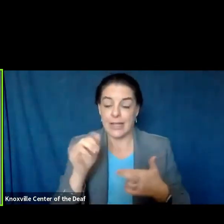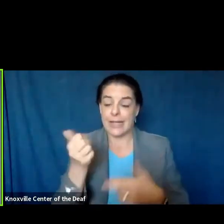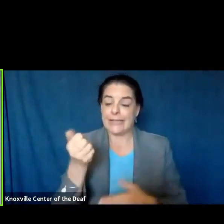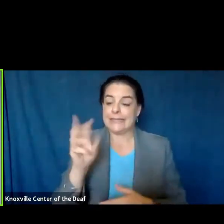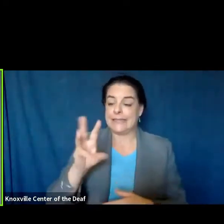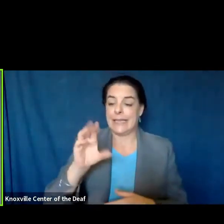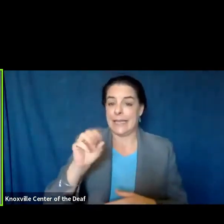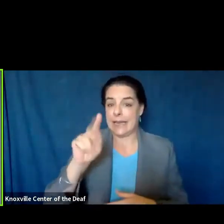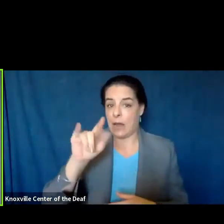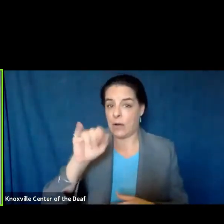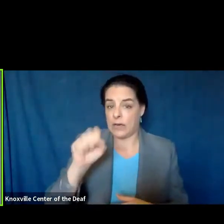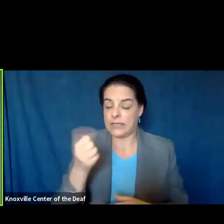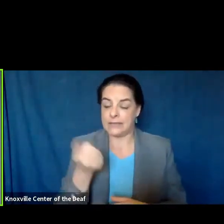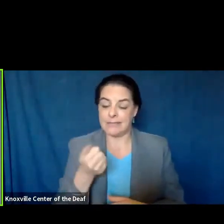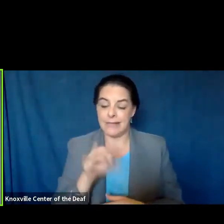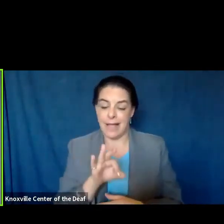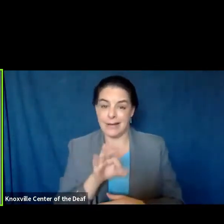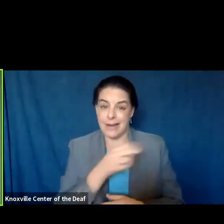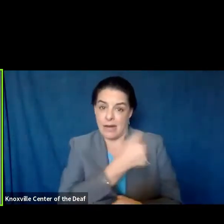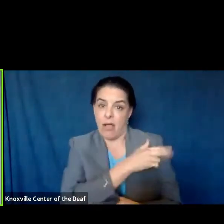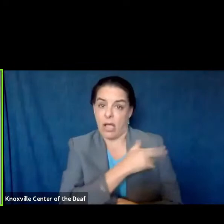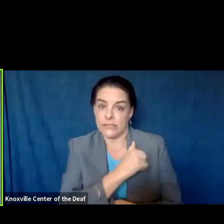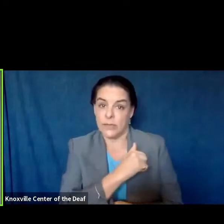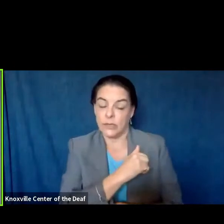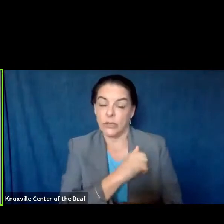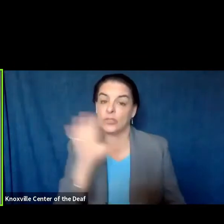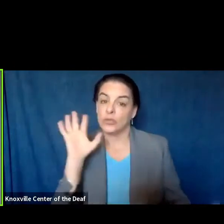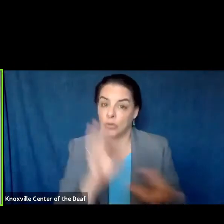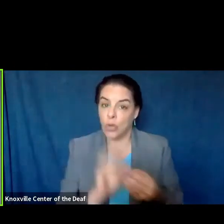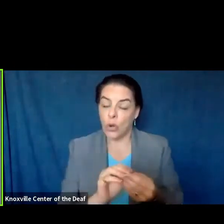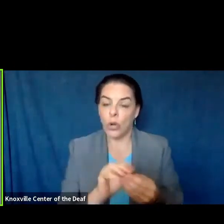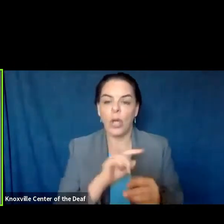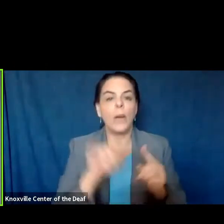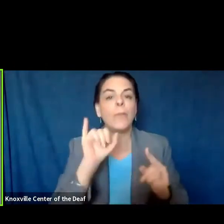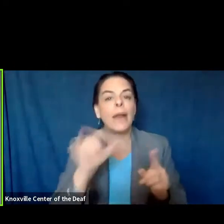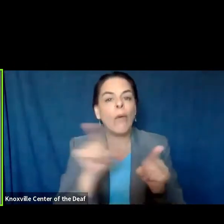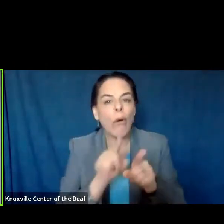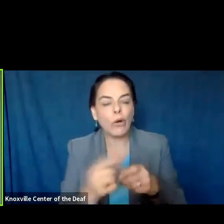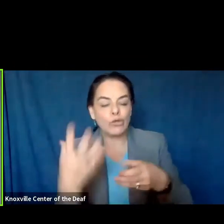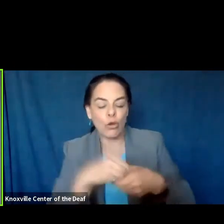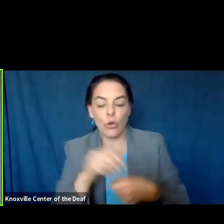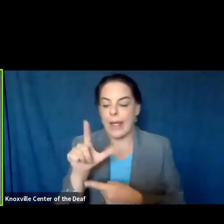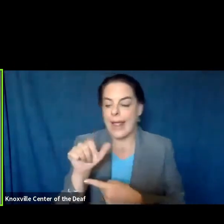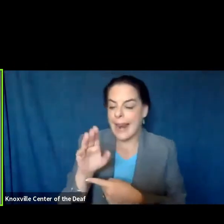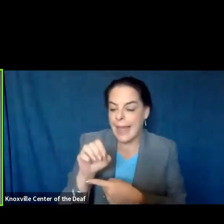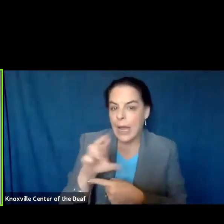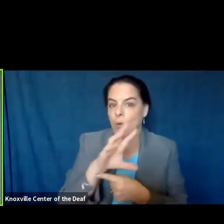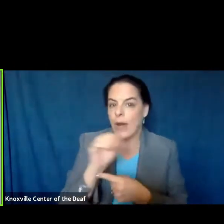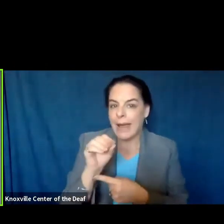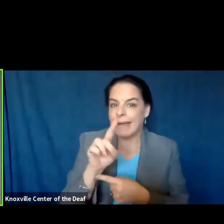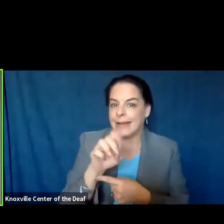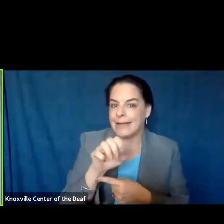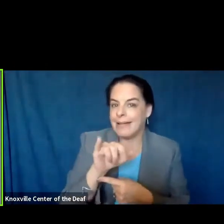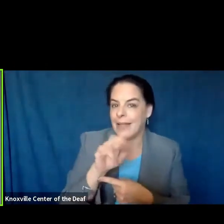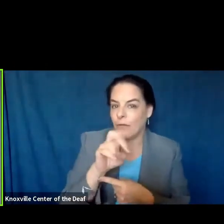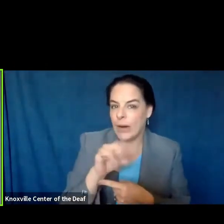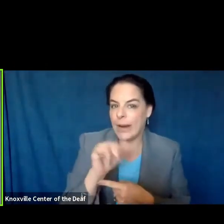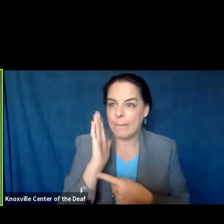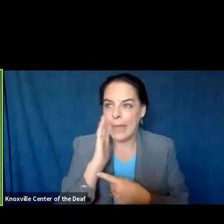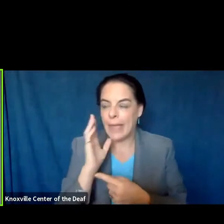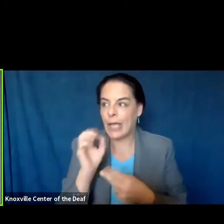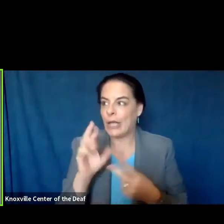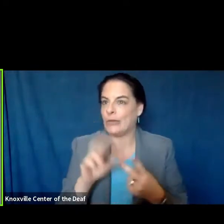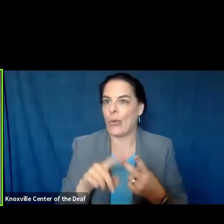region, I think 19 hospitals. But that includes beds like labor and delivery beds or behavioral health beds. It's